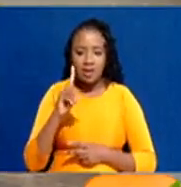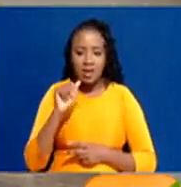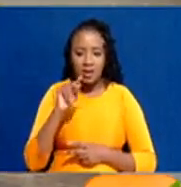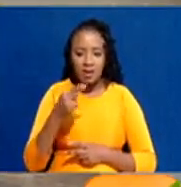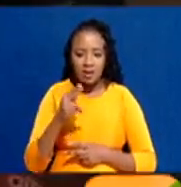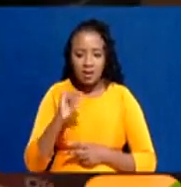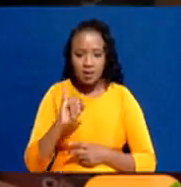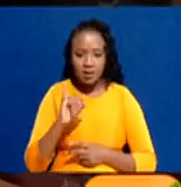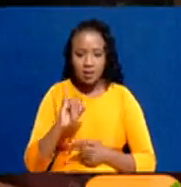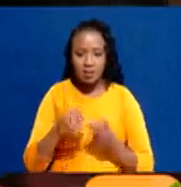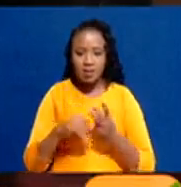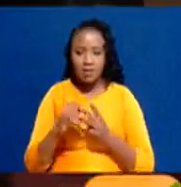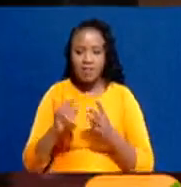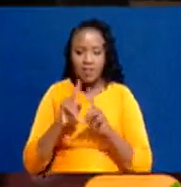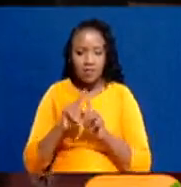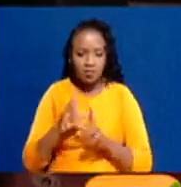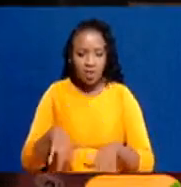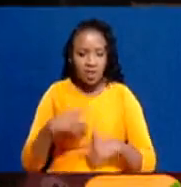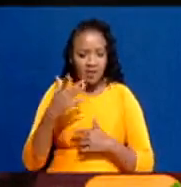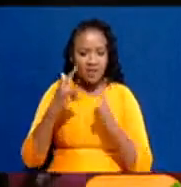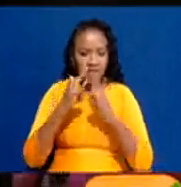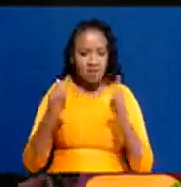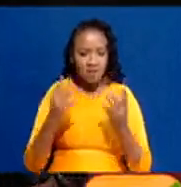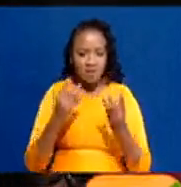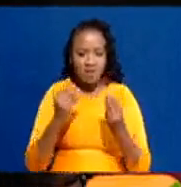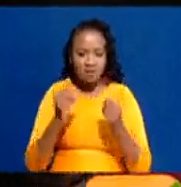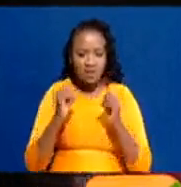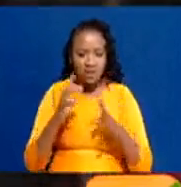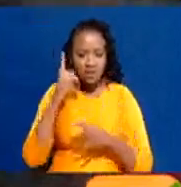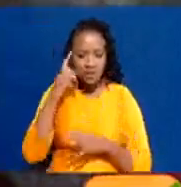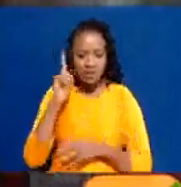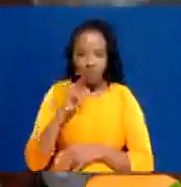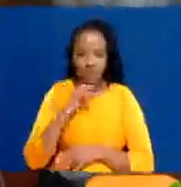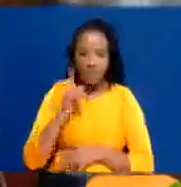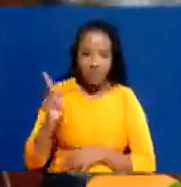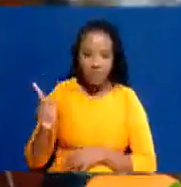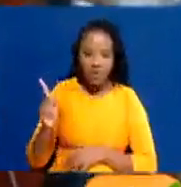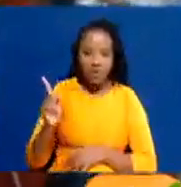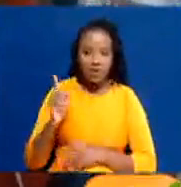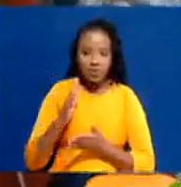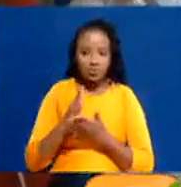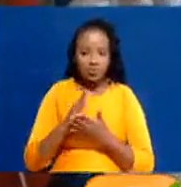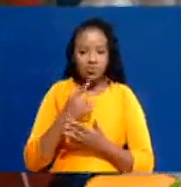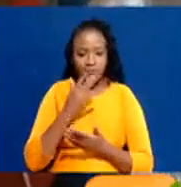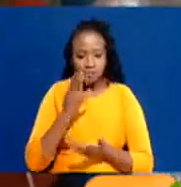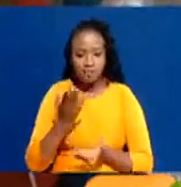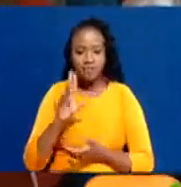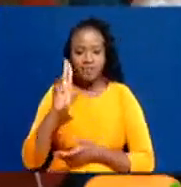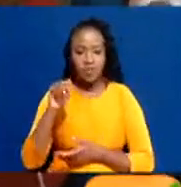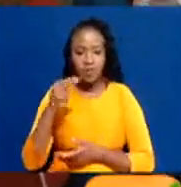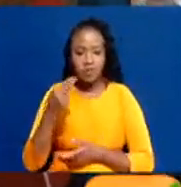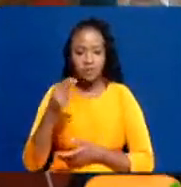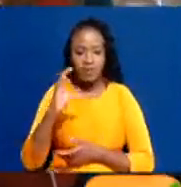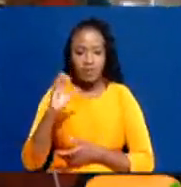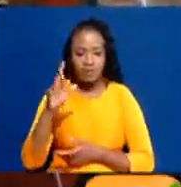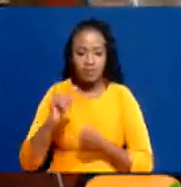part of it. Life inside the refugee camp was unbearable for Arike. He says even though the UNHCR was supportive